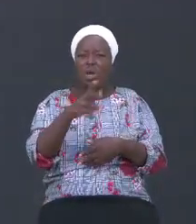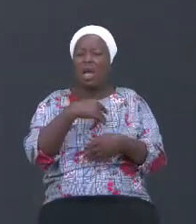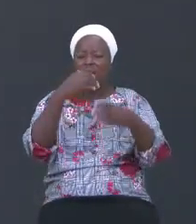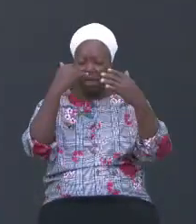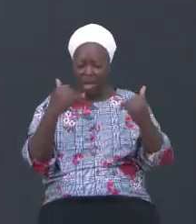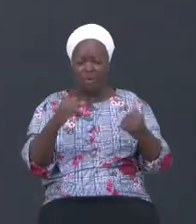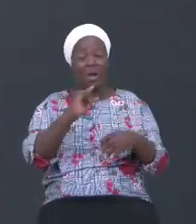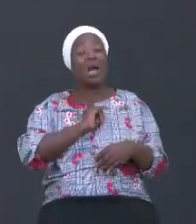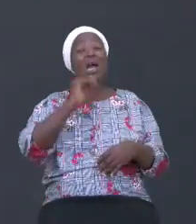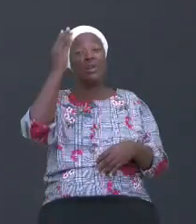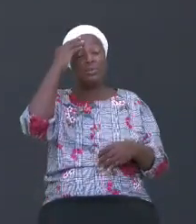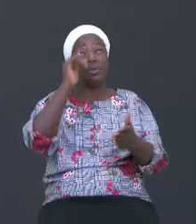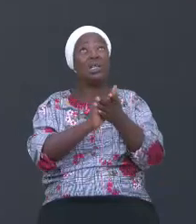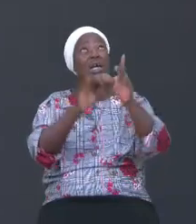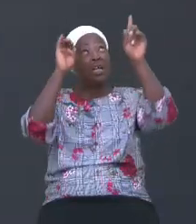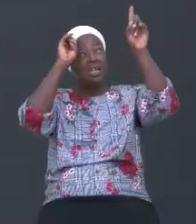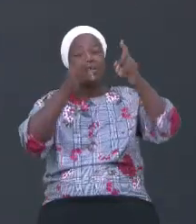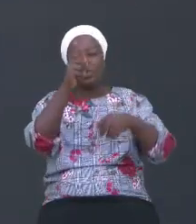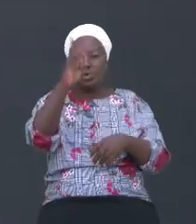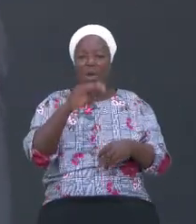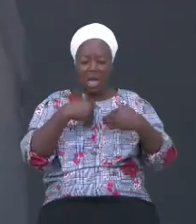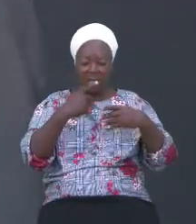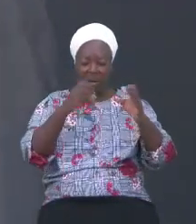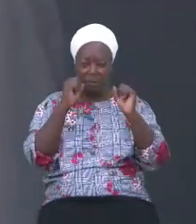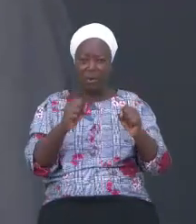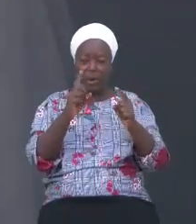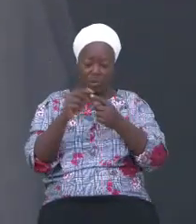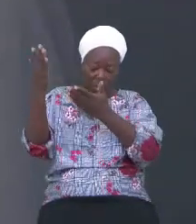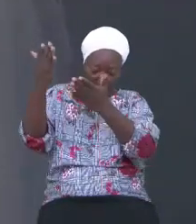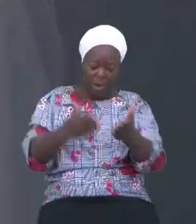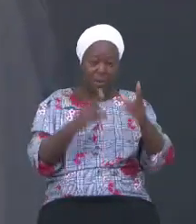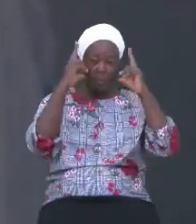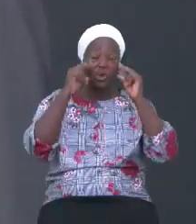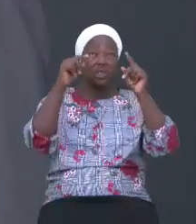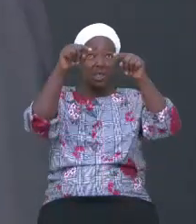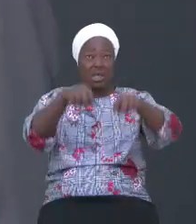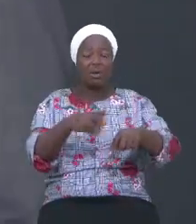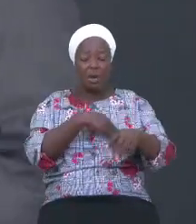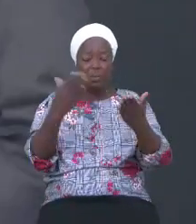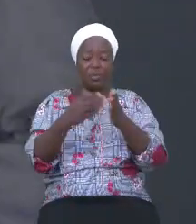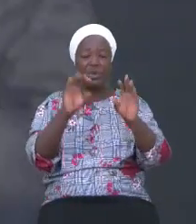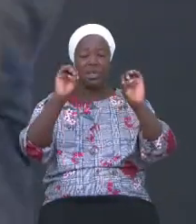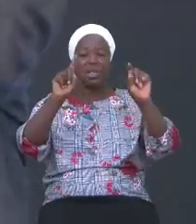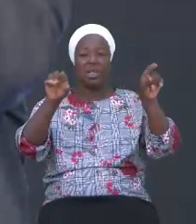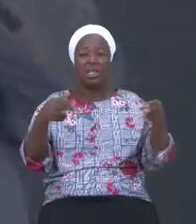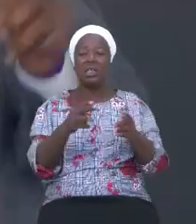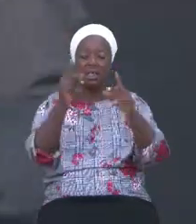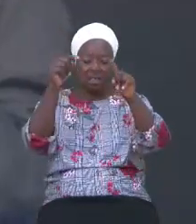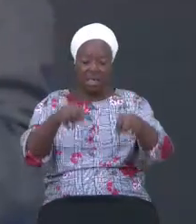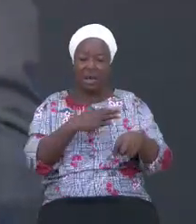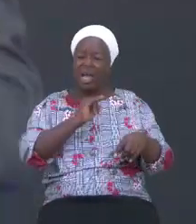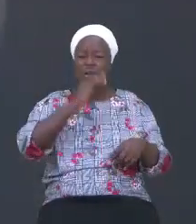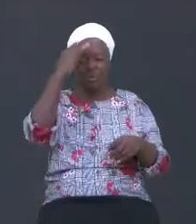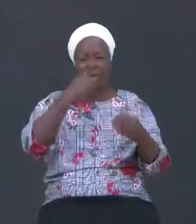know that he, God, had the power to bring Moses down, bring Elijah down. I know he has